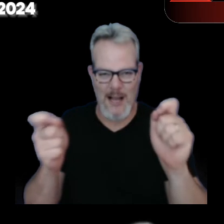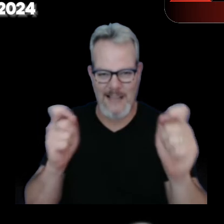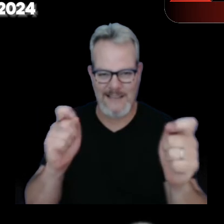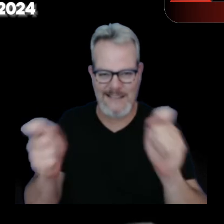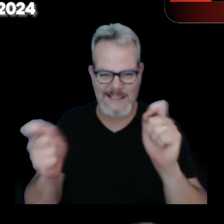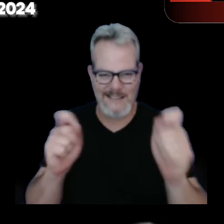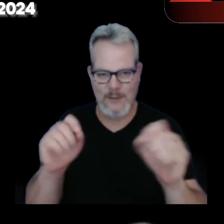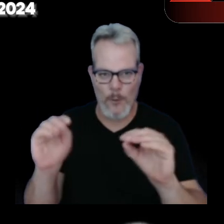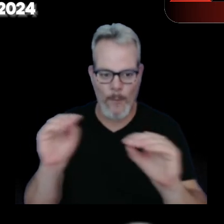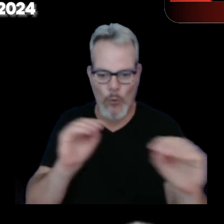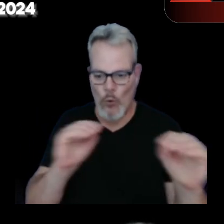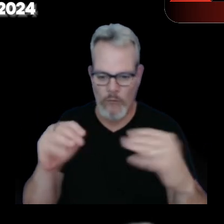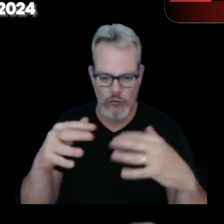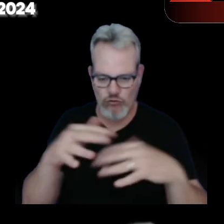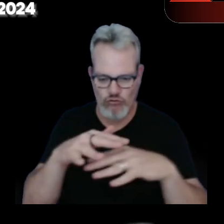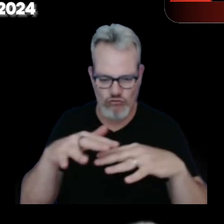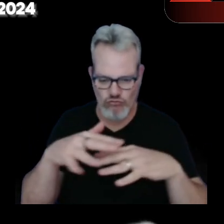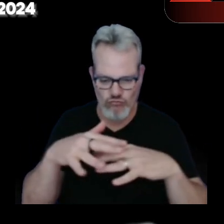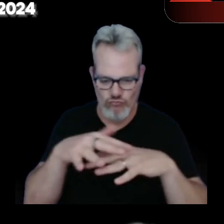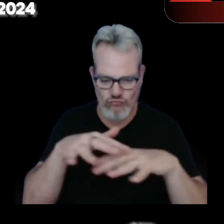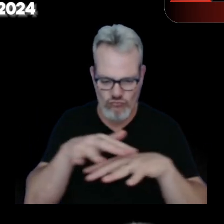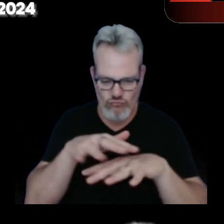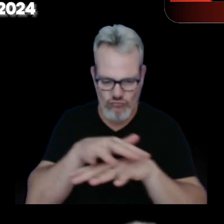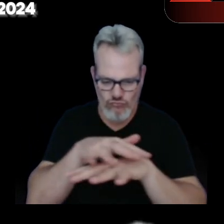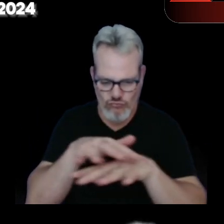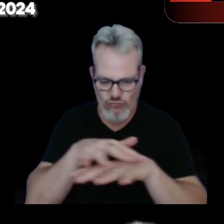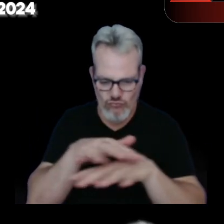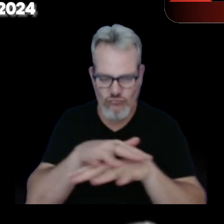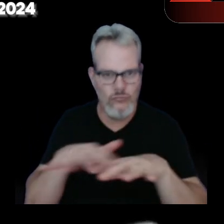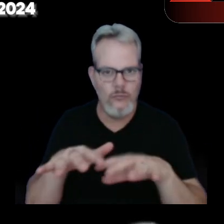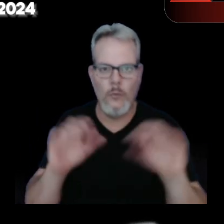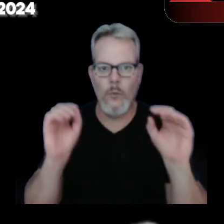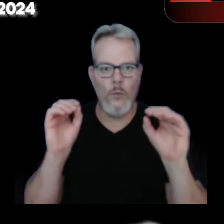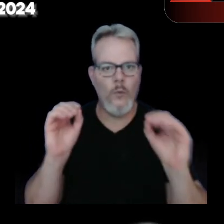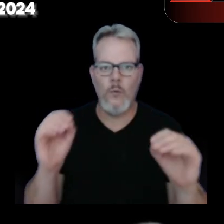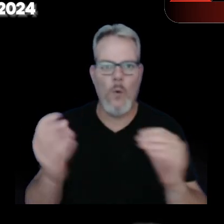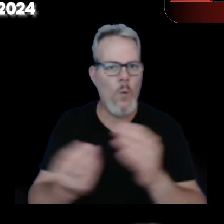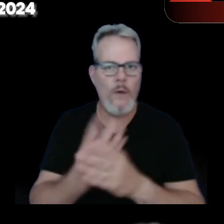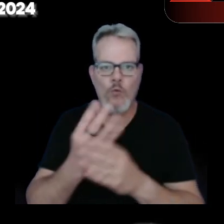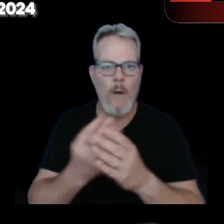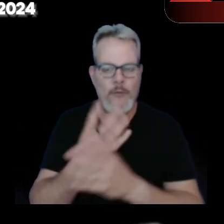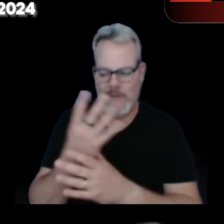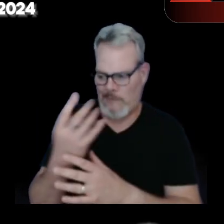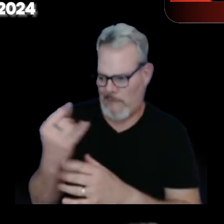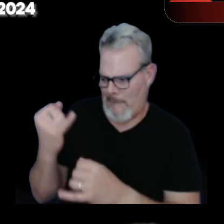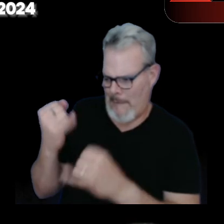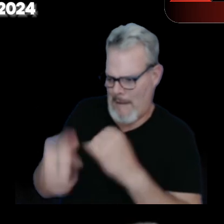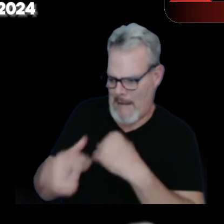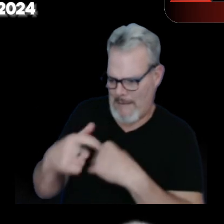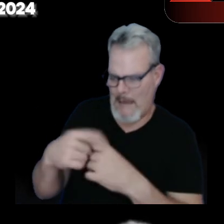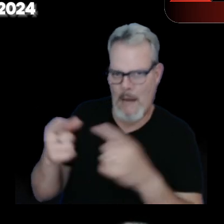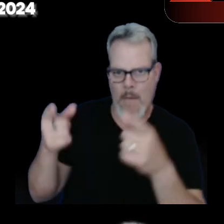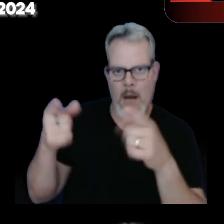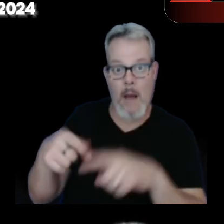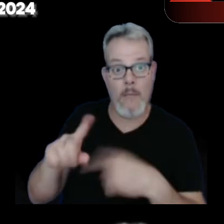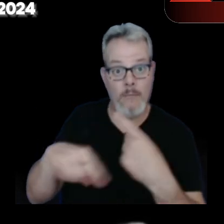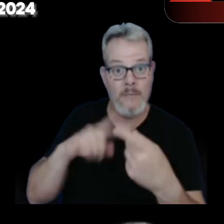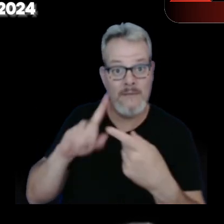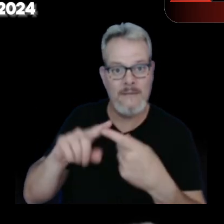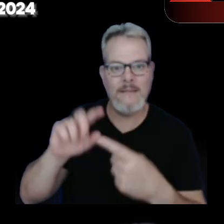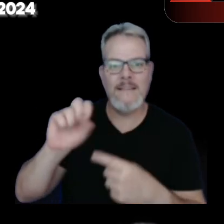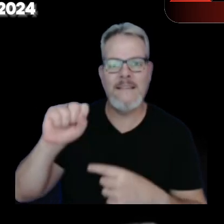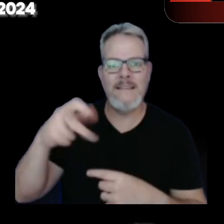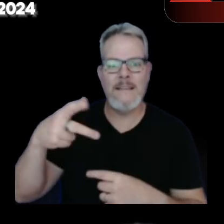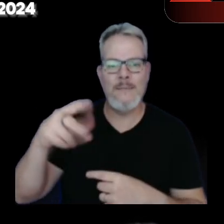having to have an eruption, as occurred most recently in September of last year. Looking at our ground tilt at the Sand